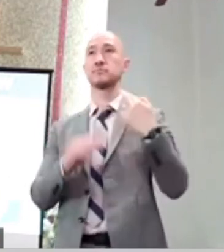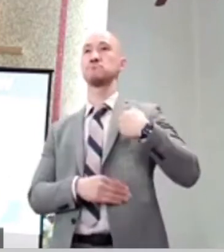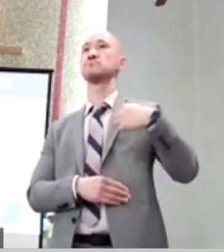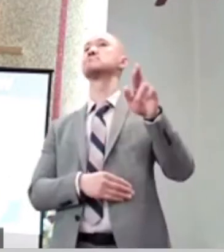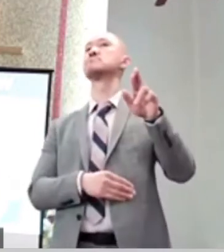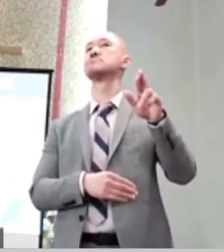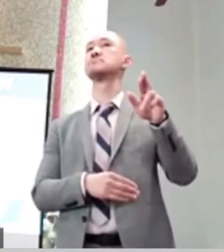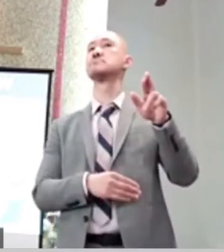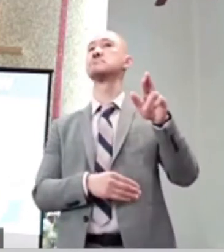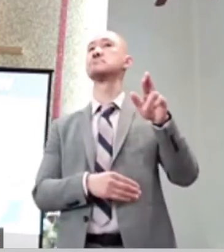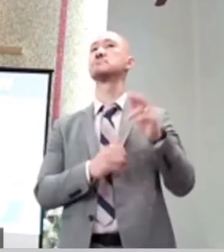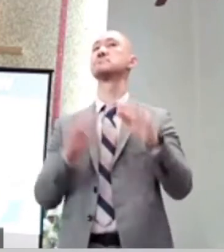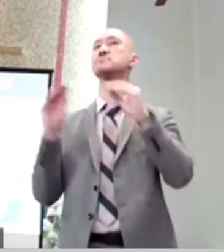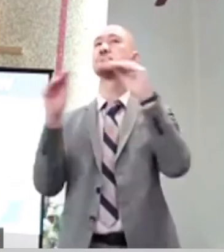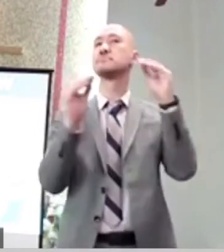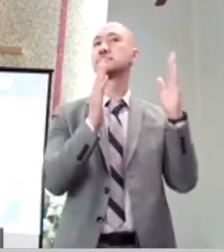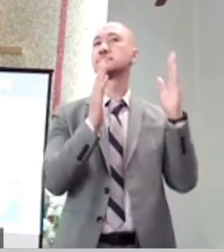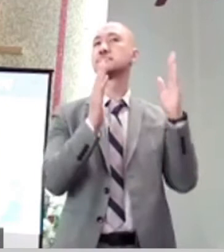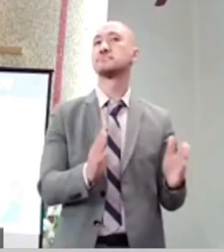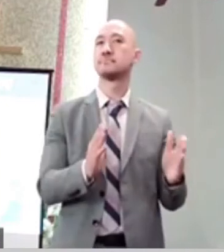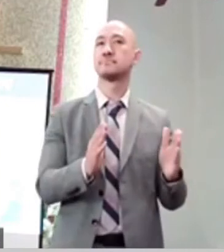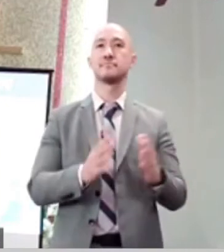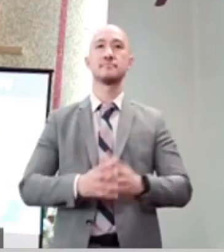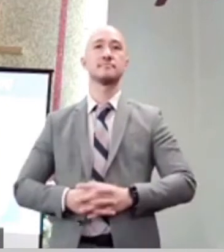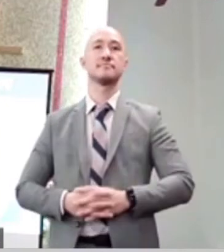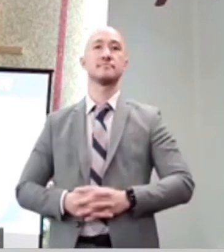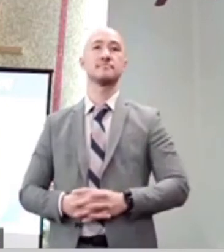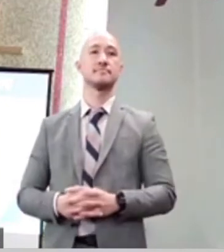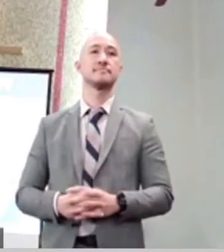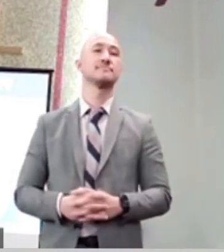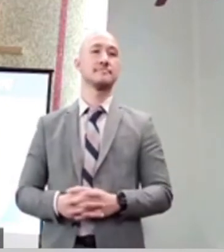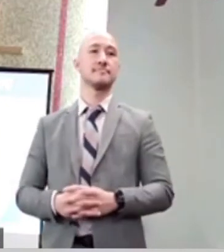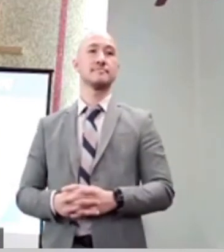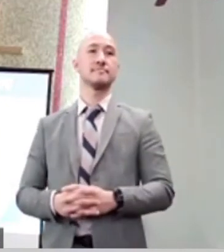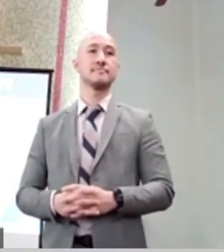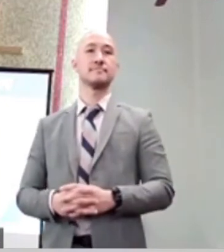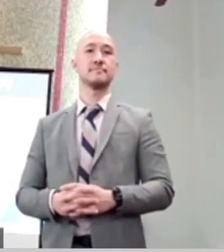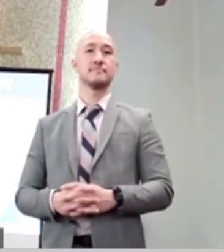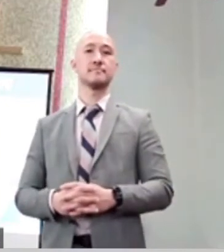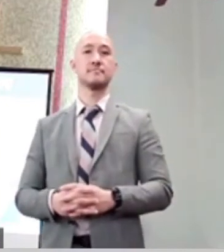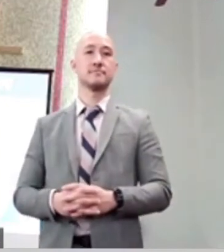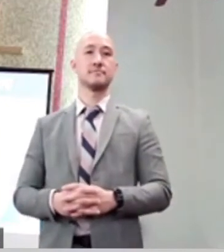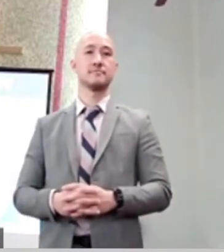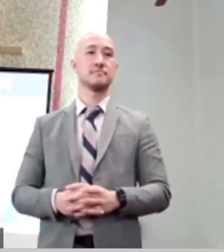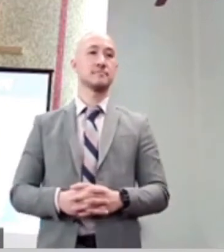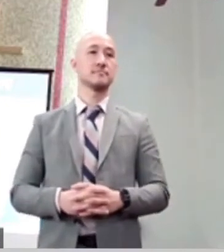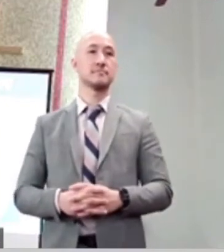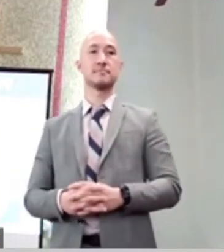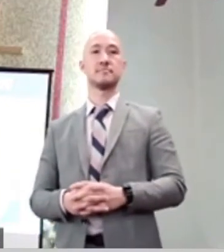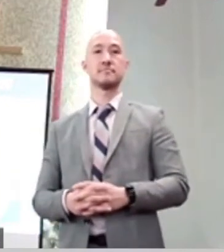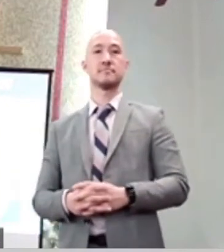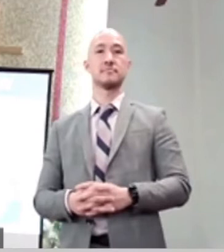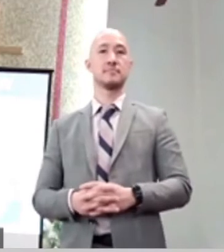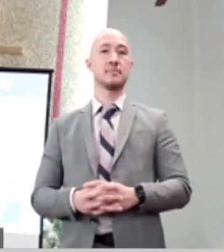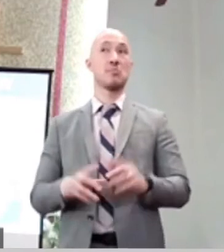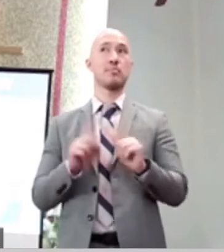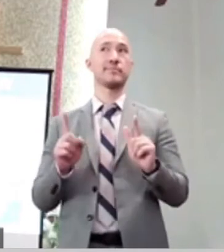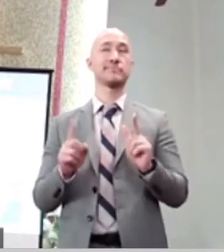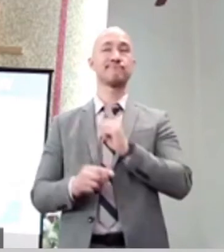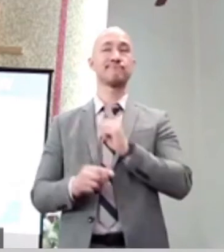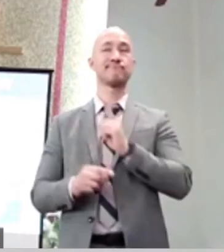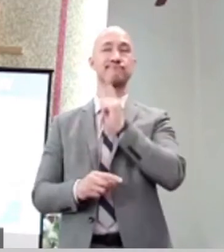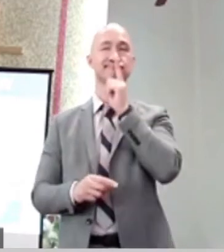not true, you know, trapped in some kind of political ideology that prevents you from really enjoying the blessings